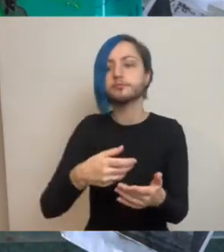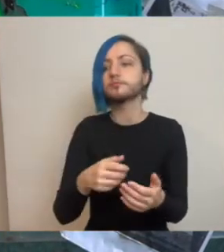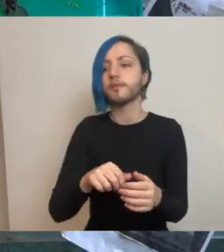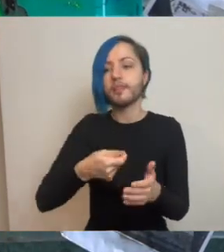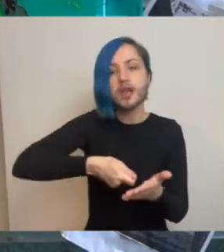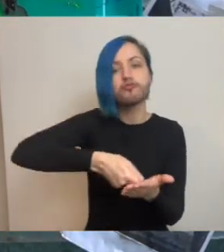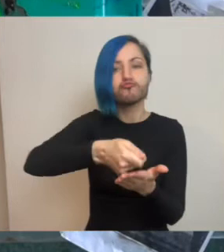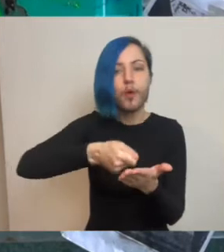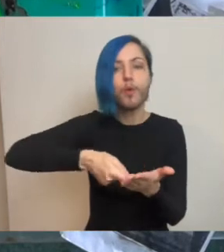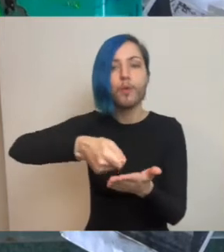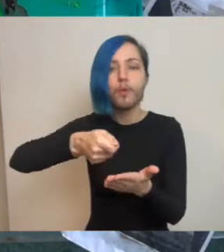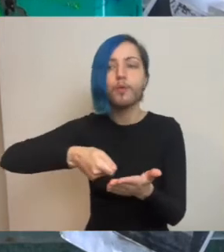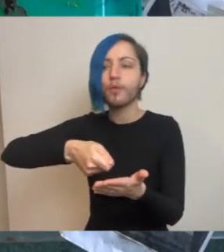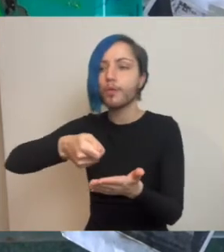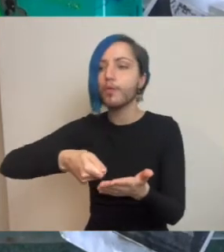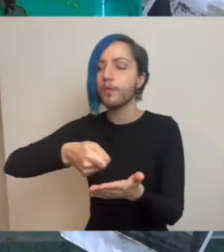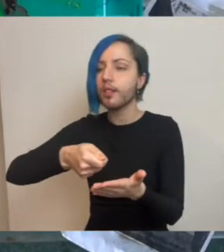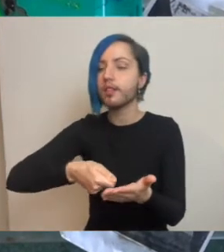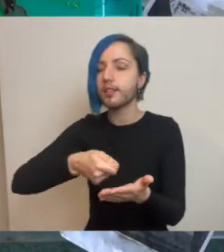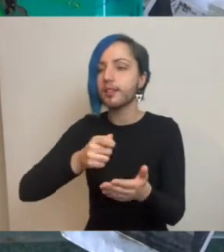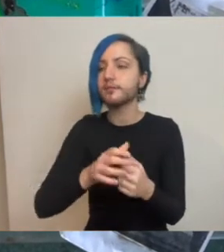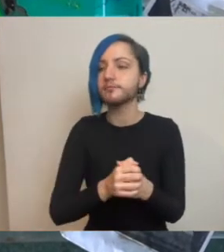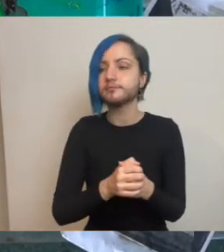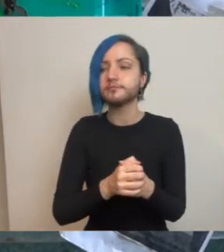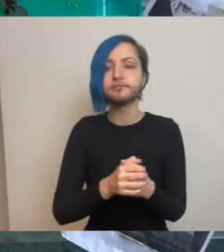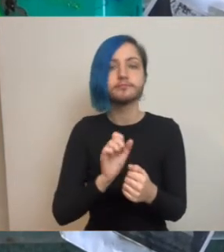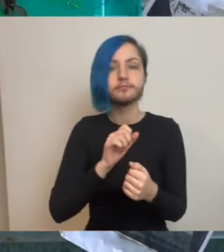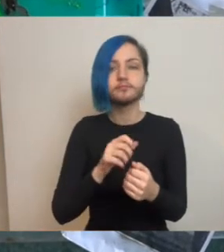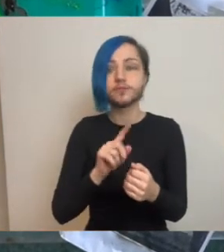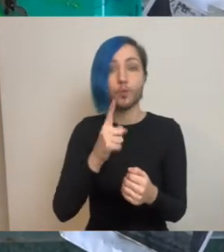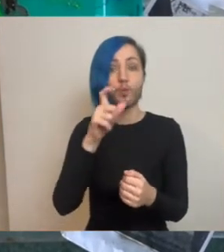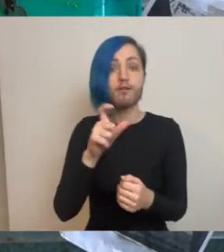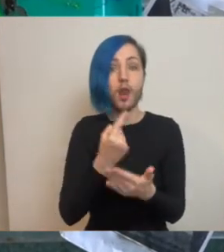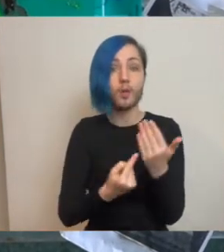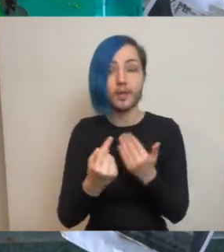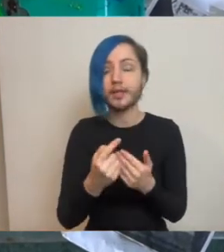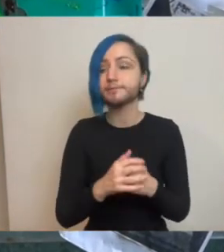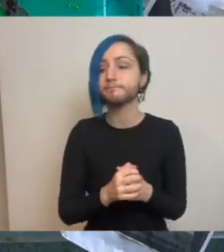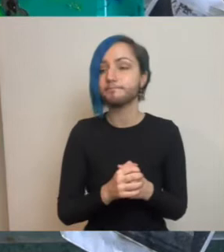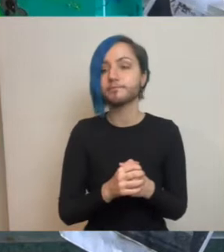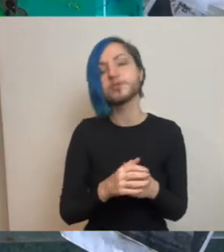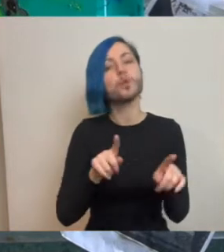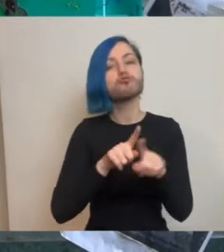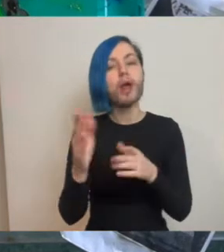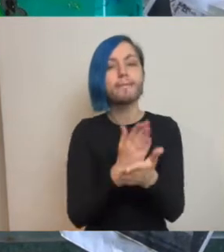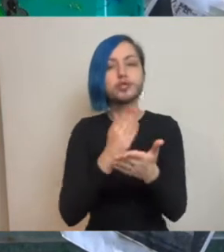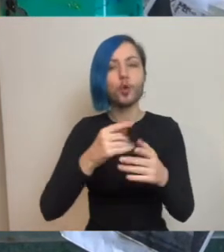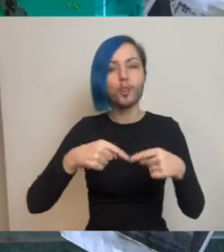have a brush and I'm going to roll across it. So this is going to be using one colour and just try and get it as evenly as